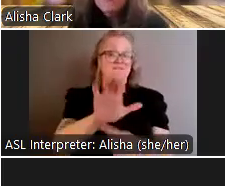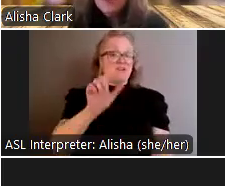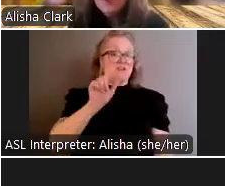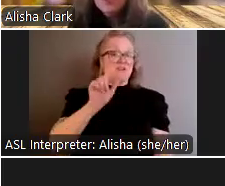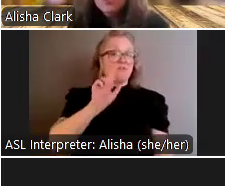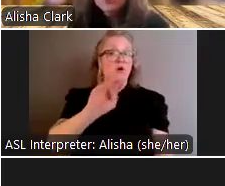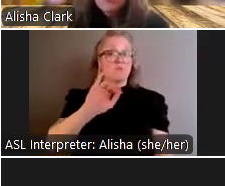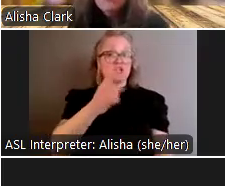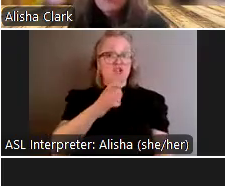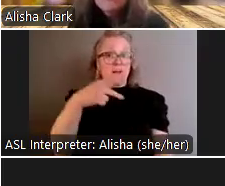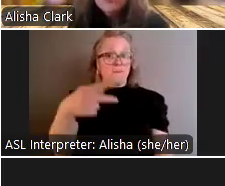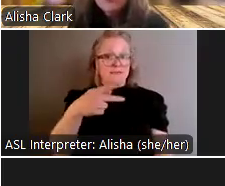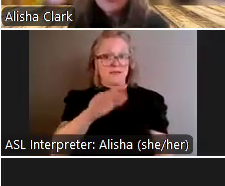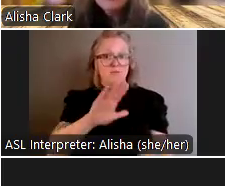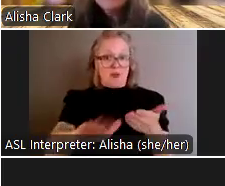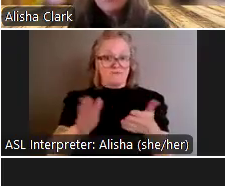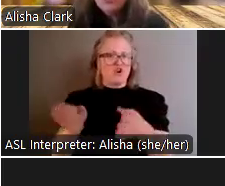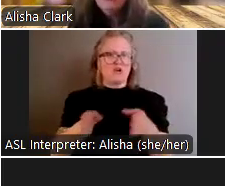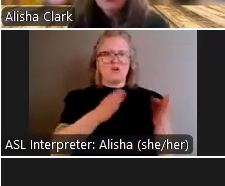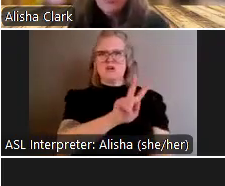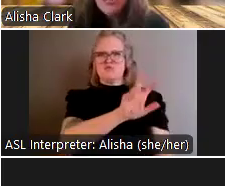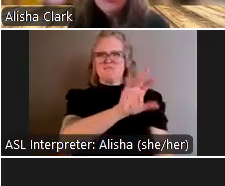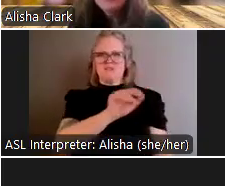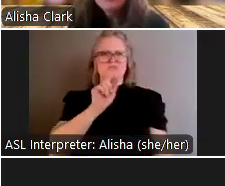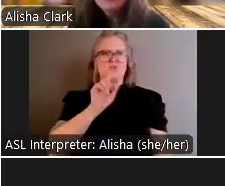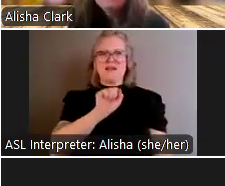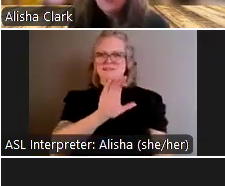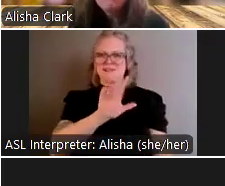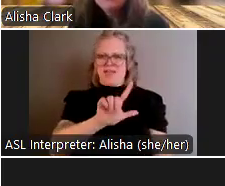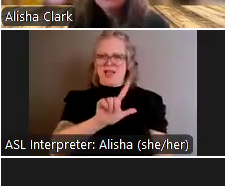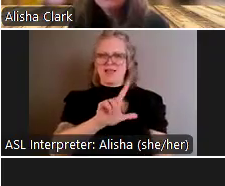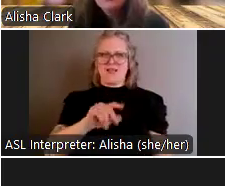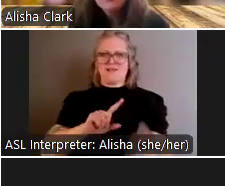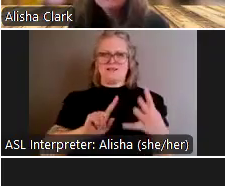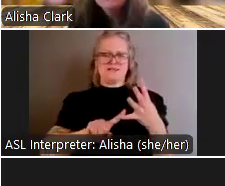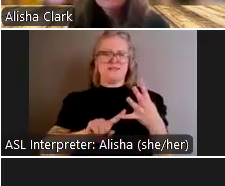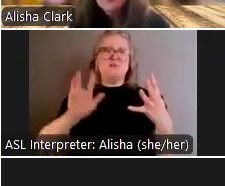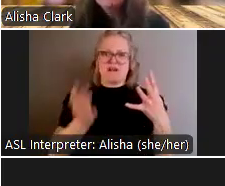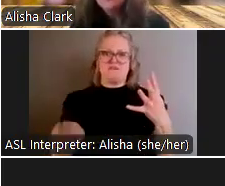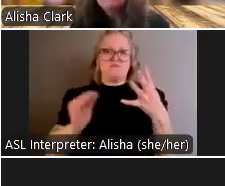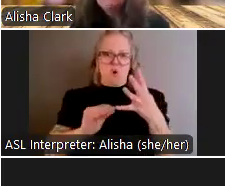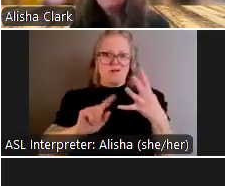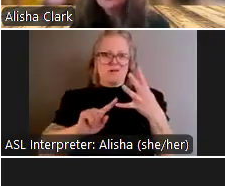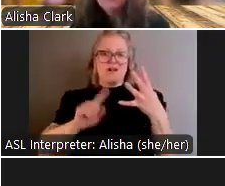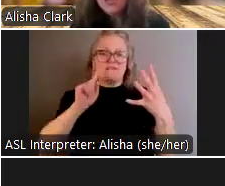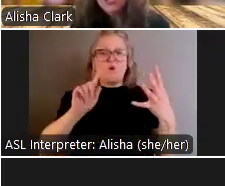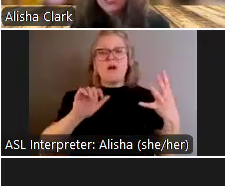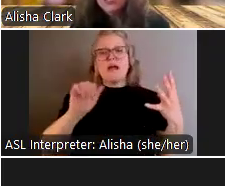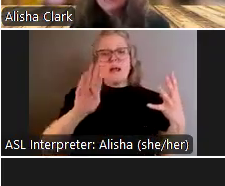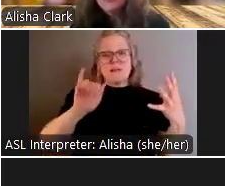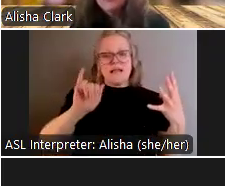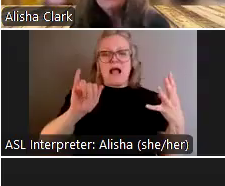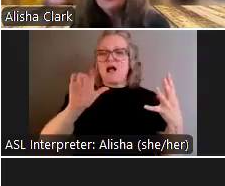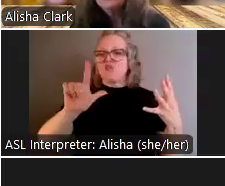P, 250 in SCL, and 25 additional slots in ABI long-term